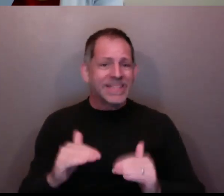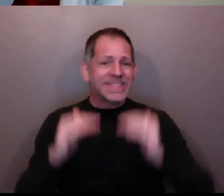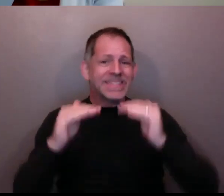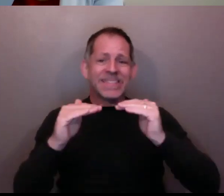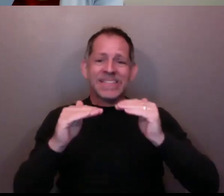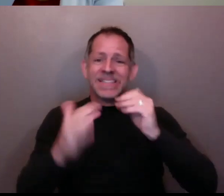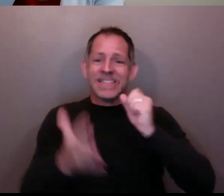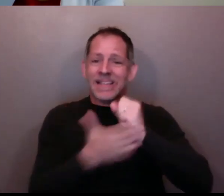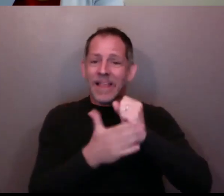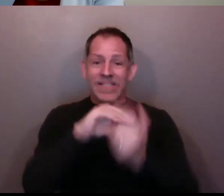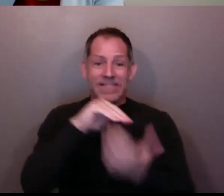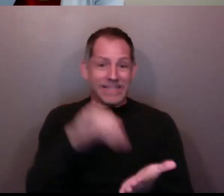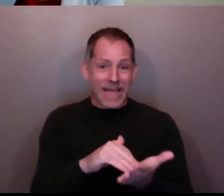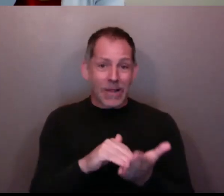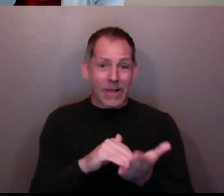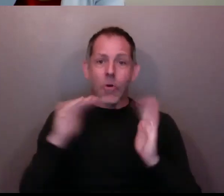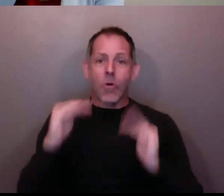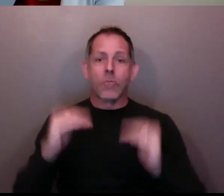That